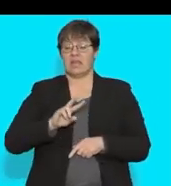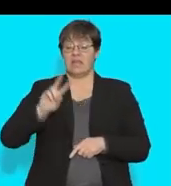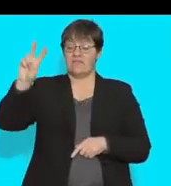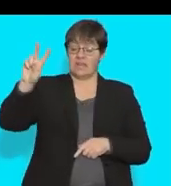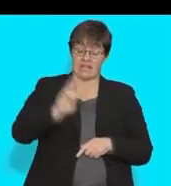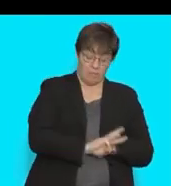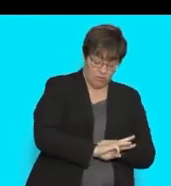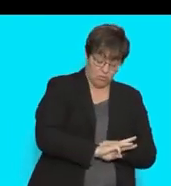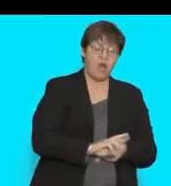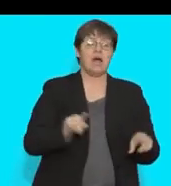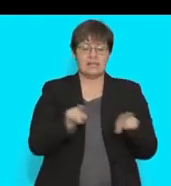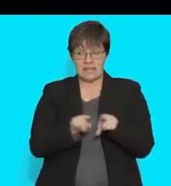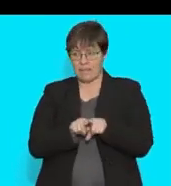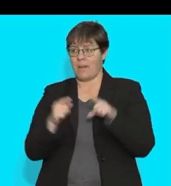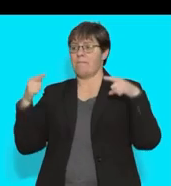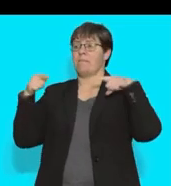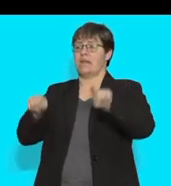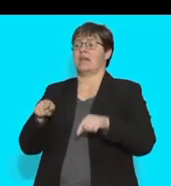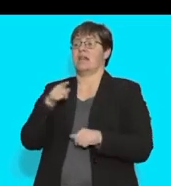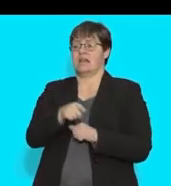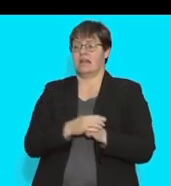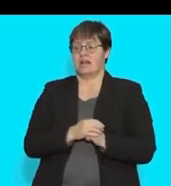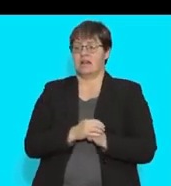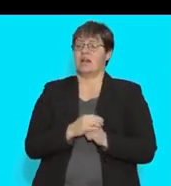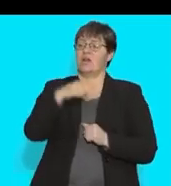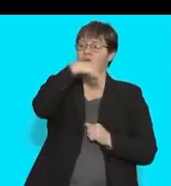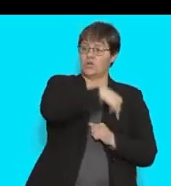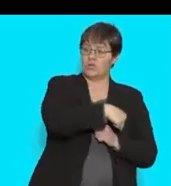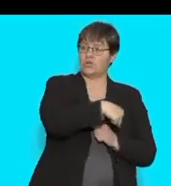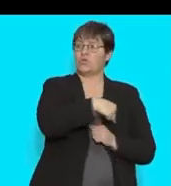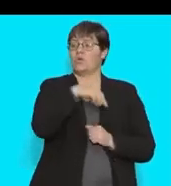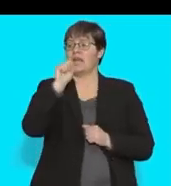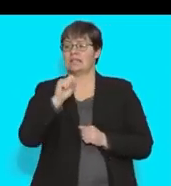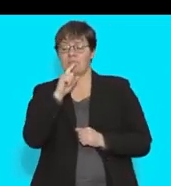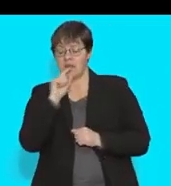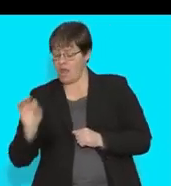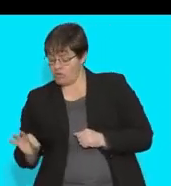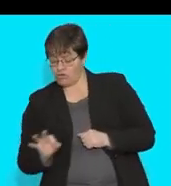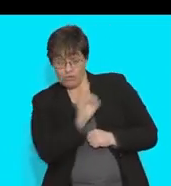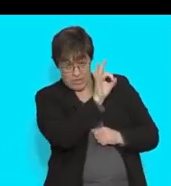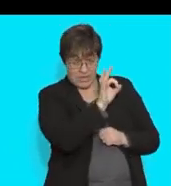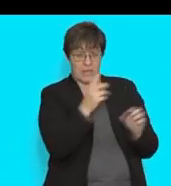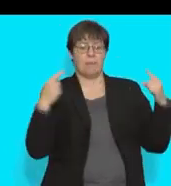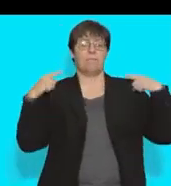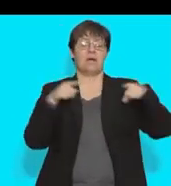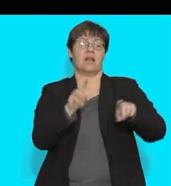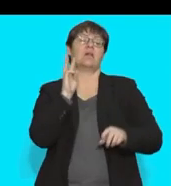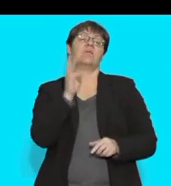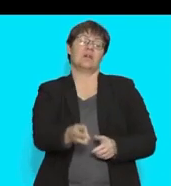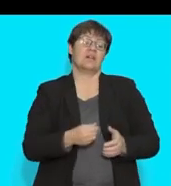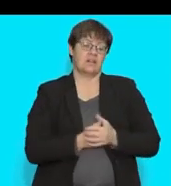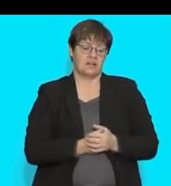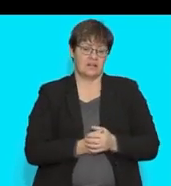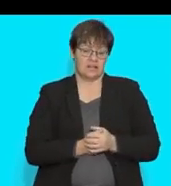to also be parallel to the QS. So meaning all three lines are going to be parallel